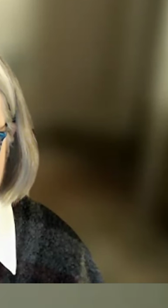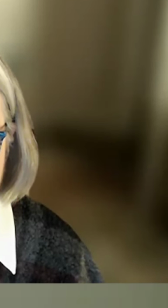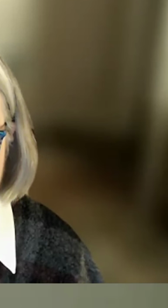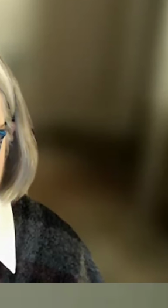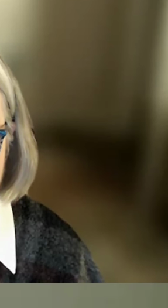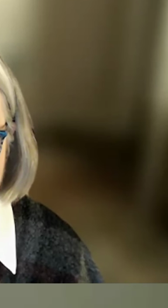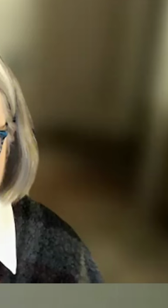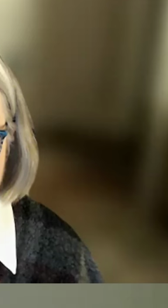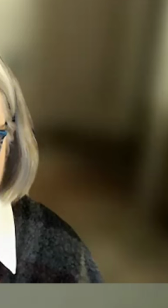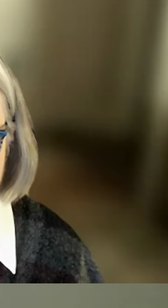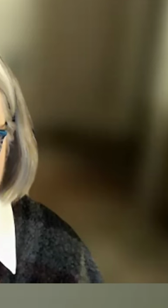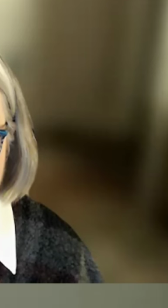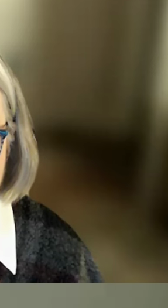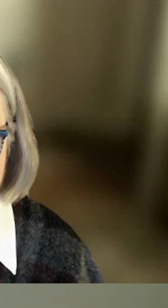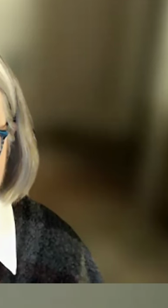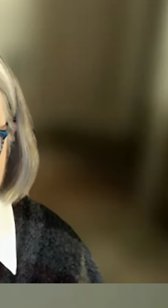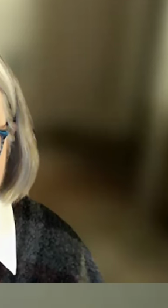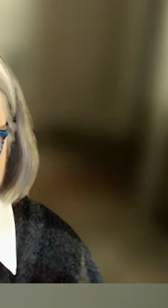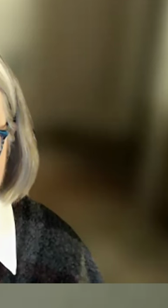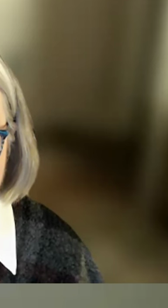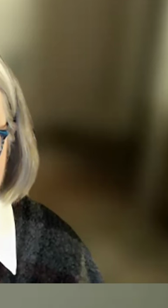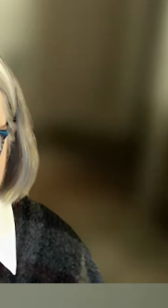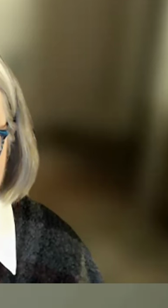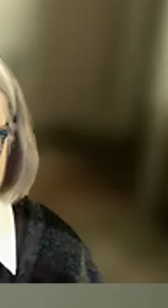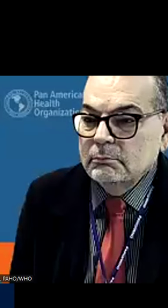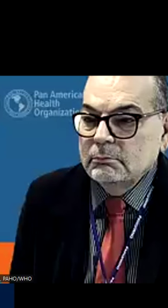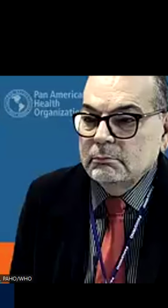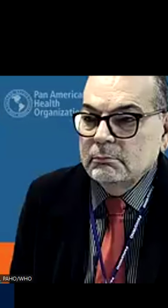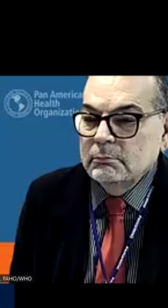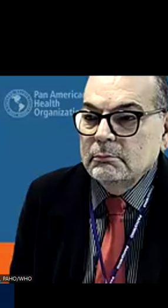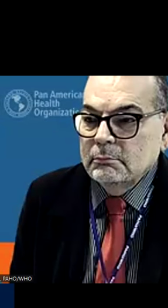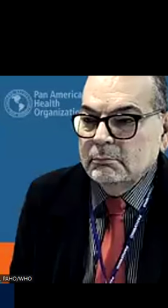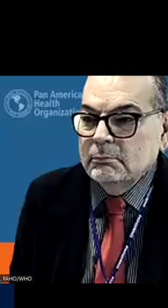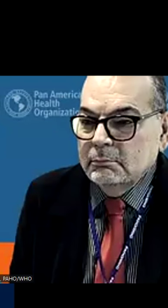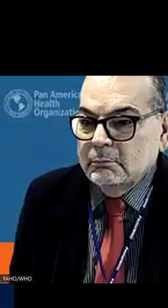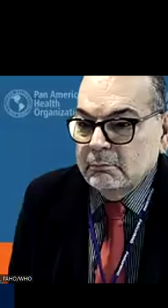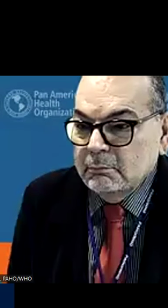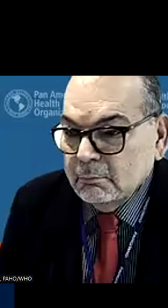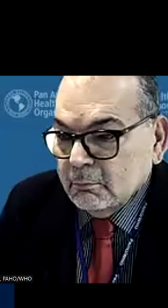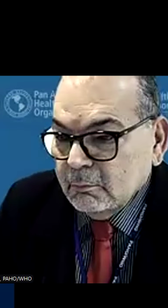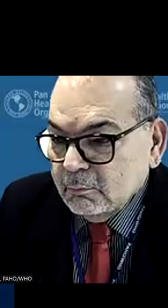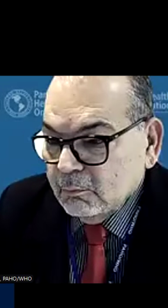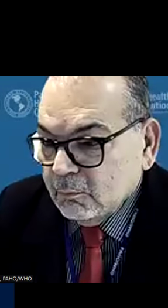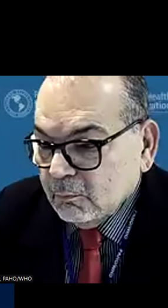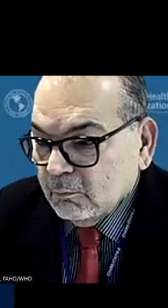issues are not only national or community-based, they are also international affairs.